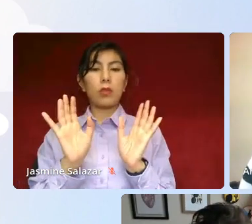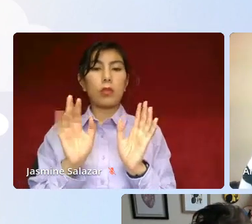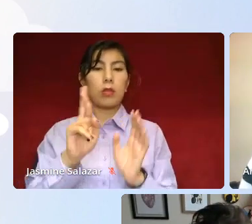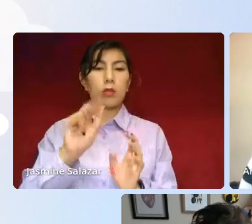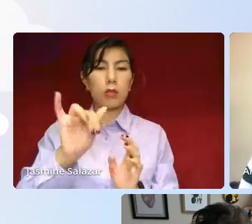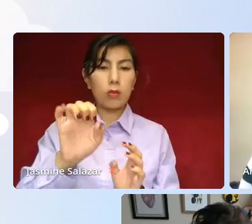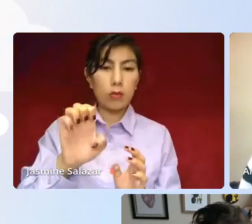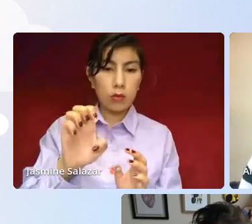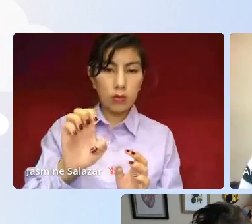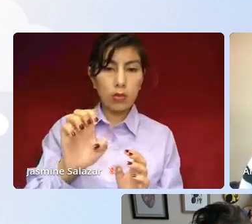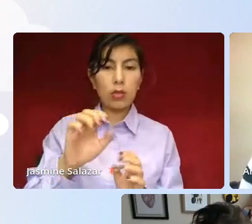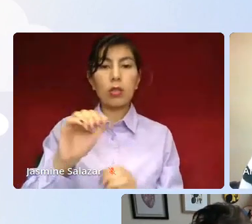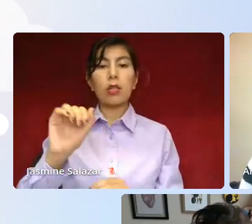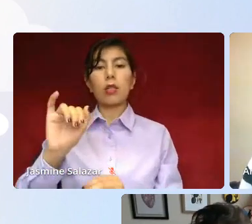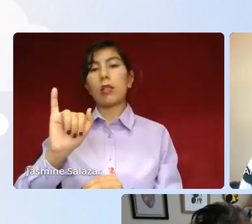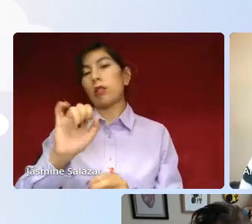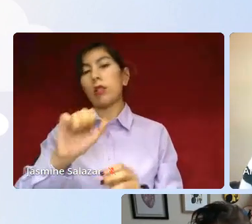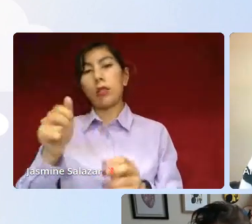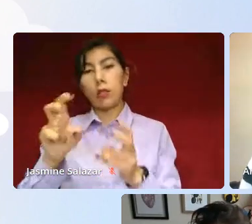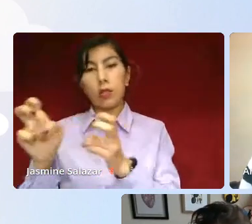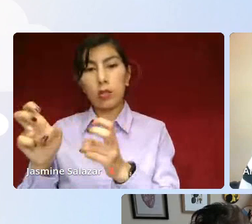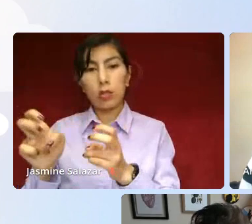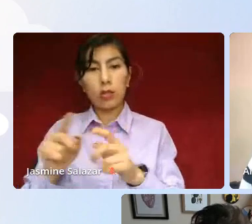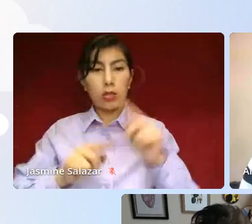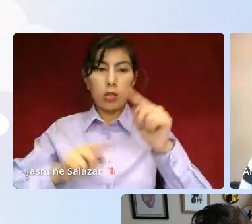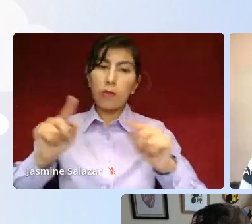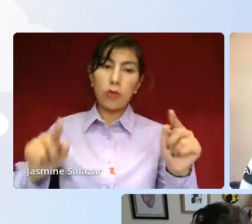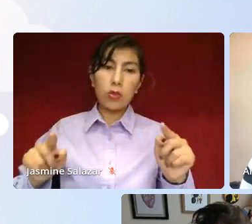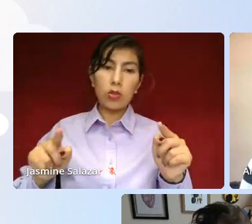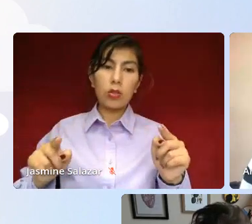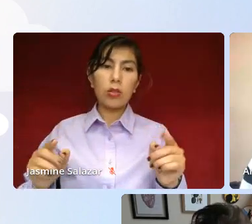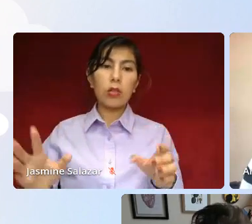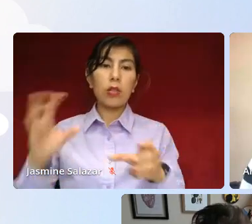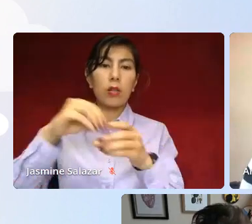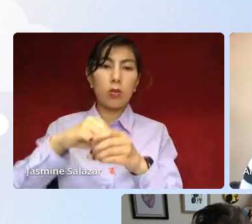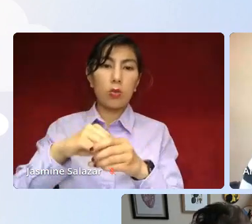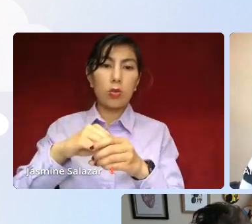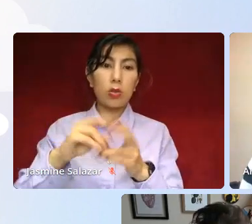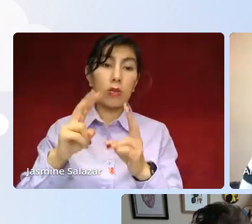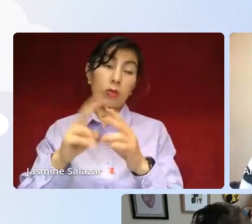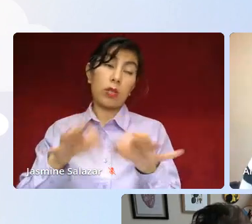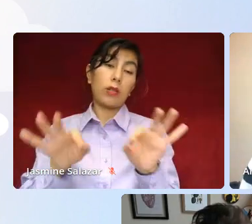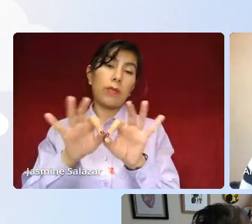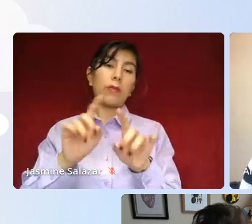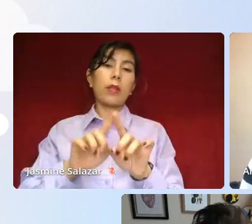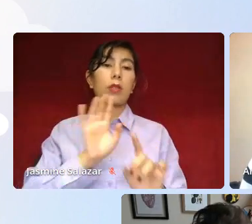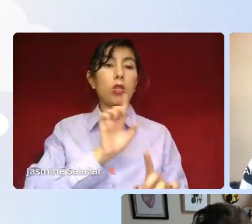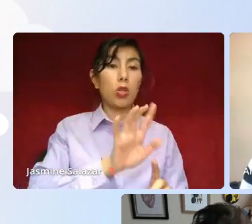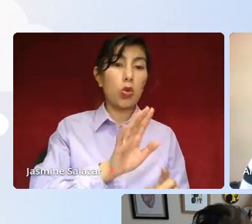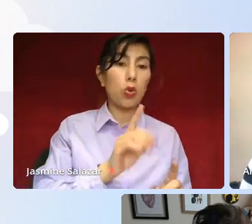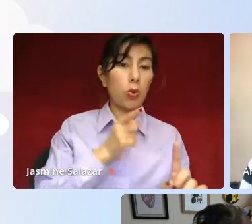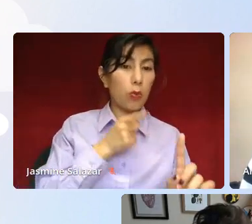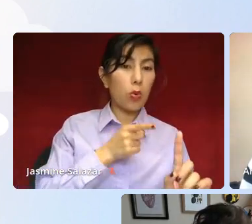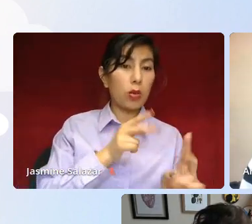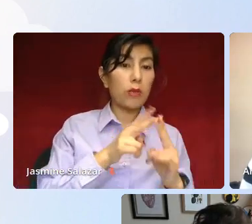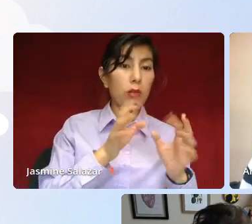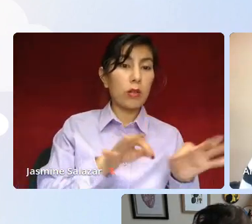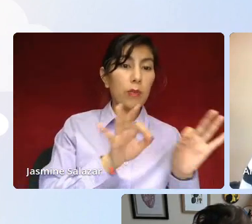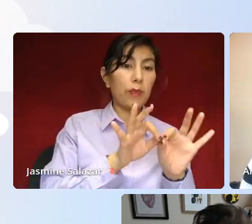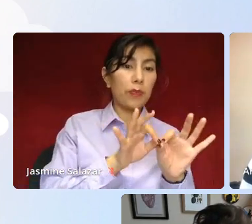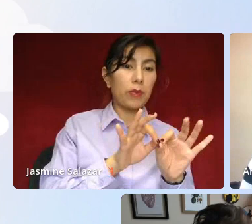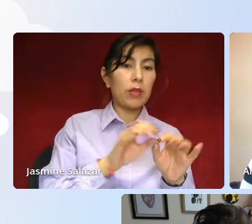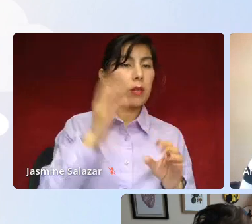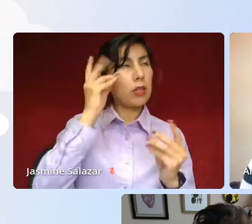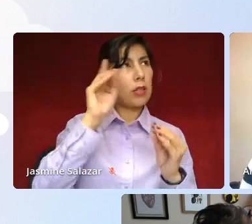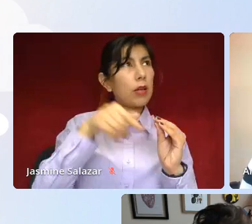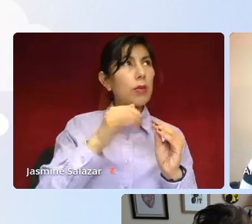and issues around equity and diversity and inclusion are key. I think your point is really important, that we have to think about this